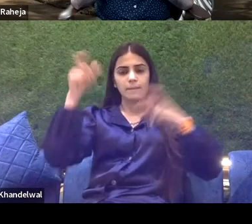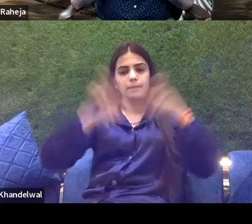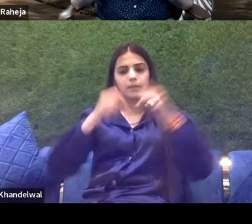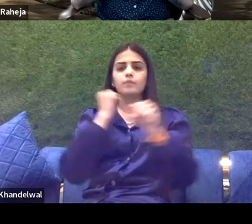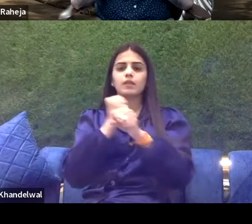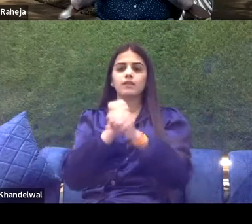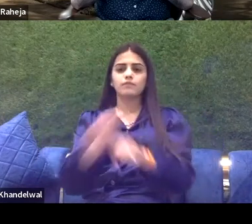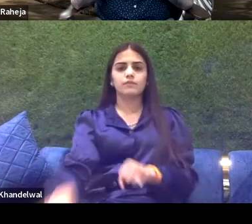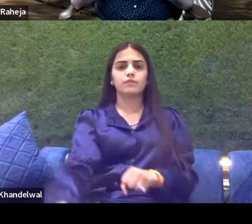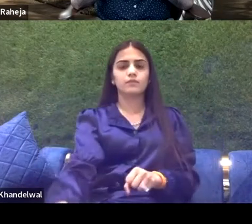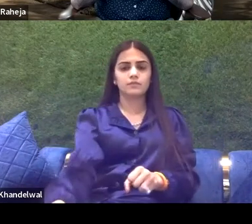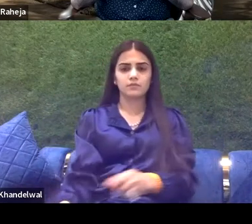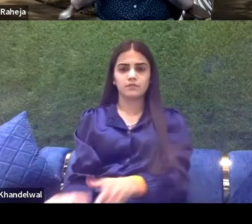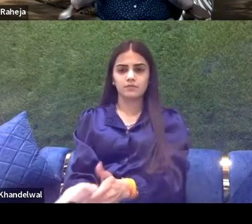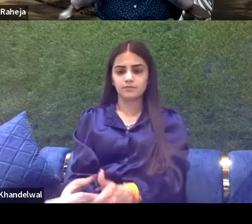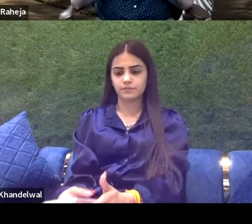Yeah.